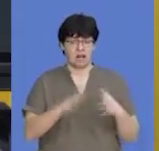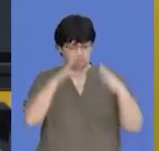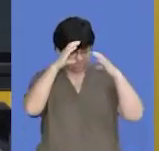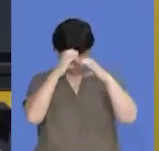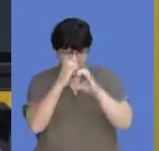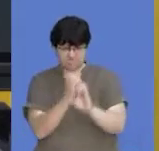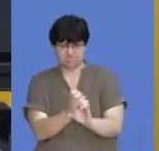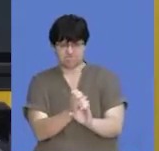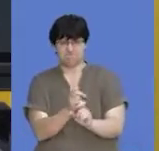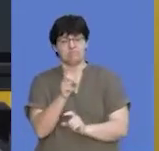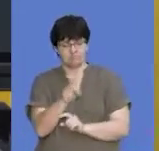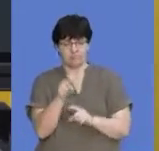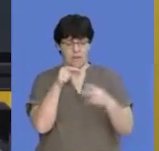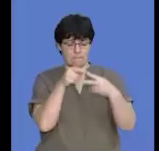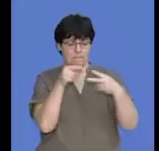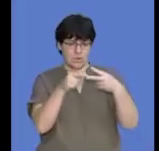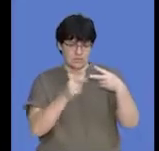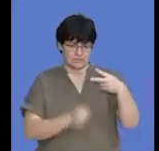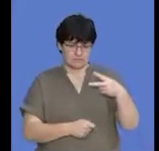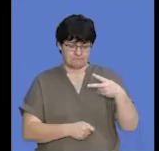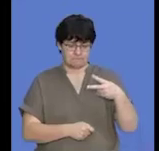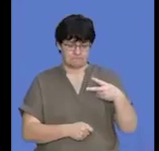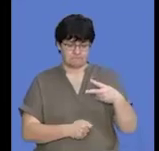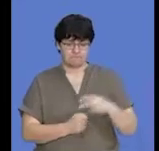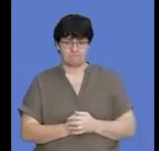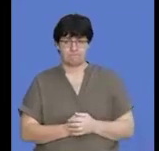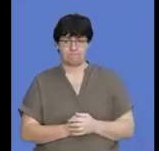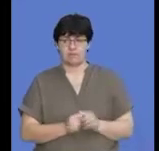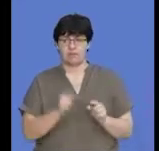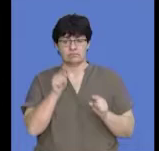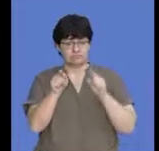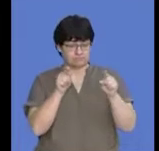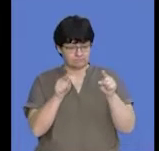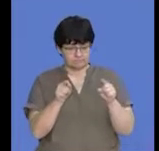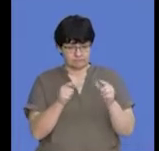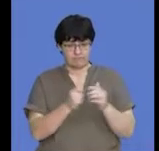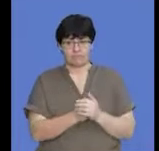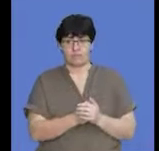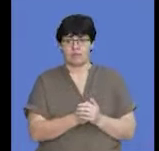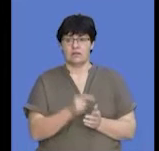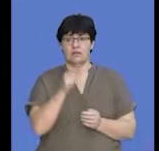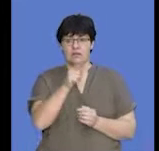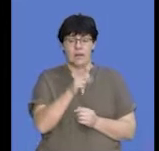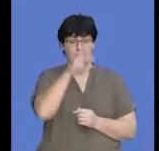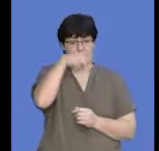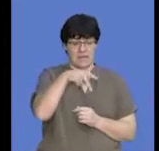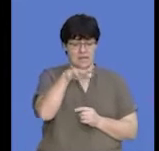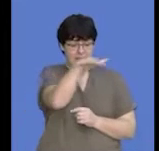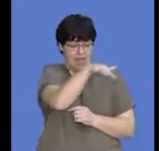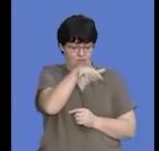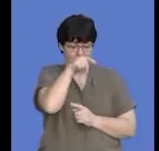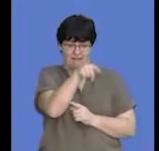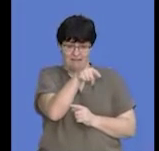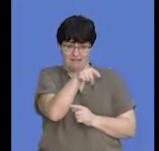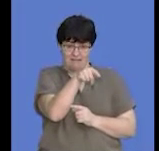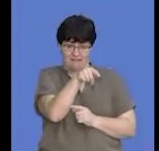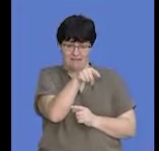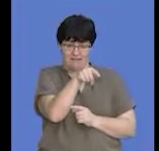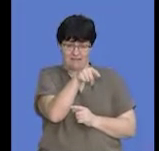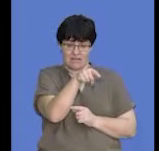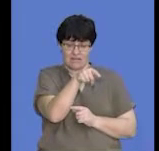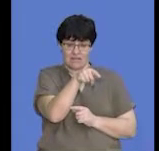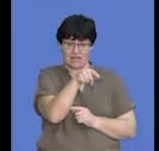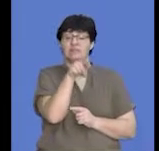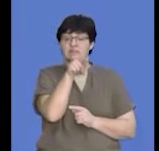zoom into these 2 points. These 2 points are characterized as follows. Here's area P, and note in area